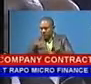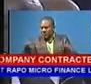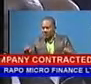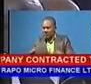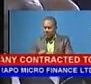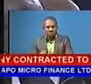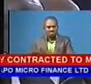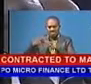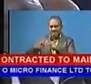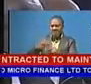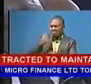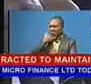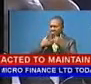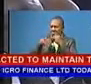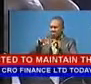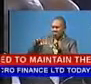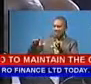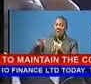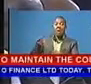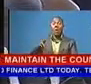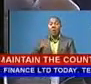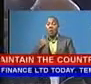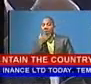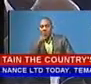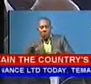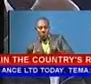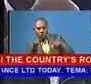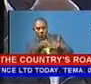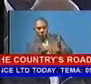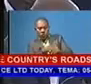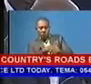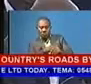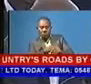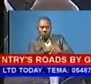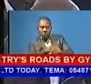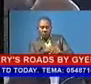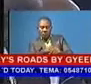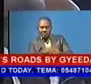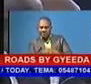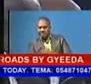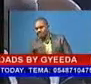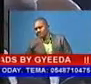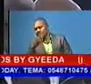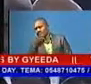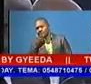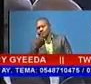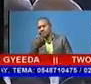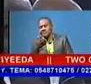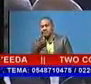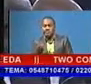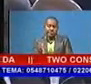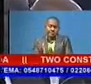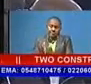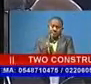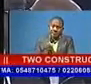been mislabeled or have been wrongly categorized. He sought